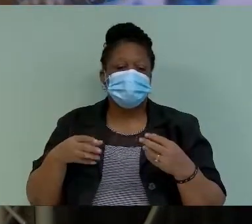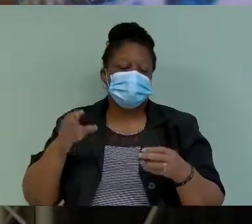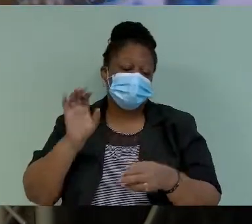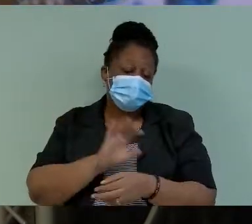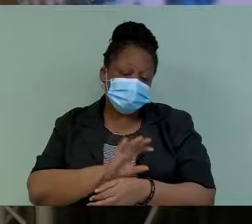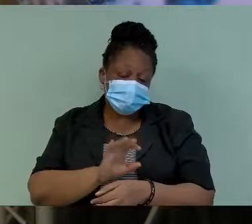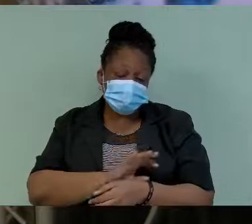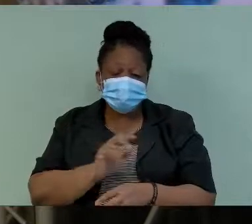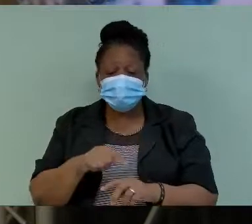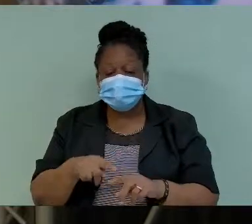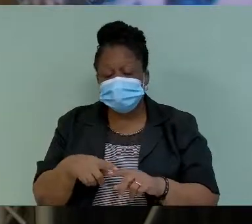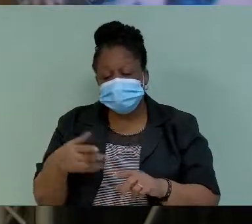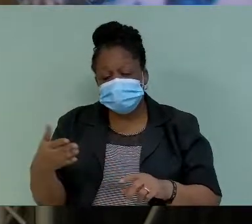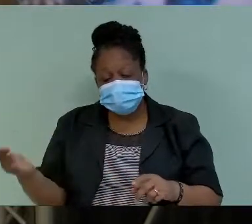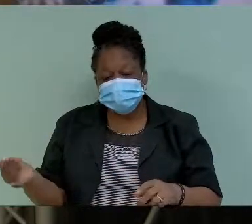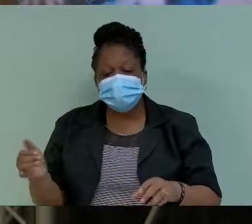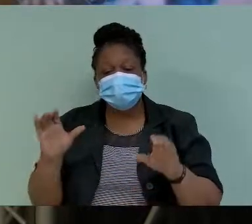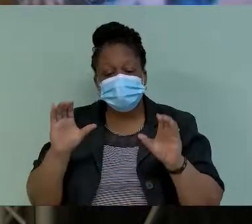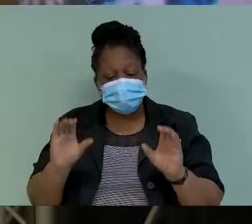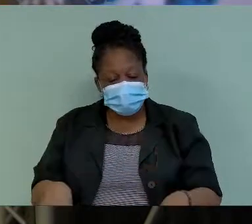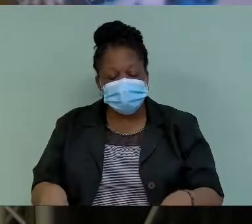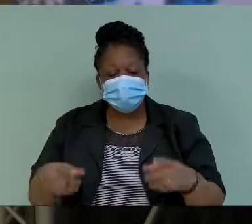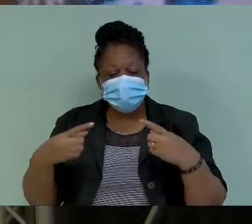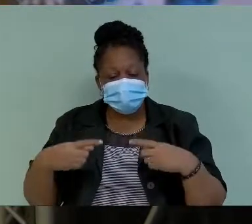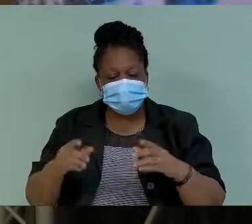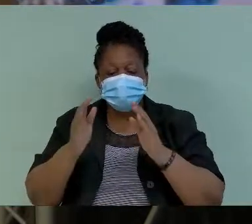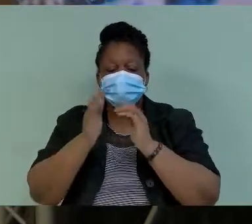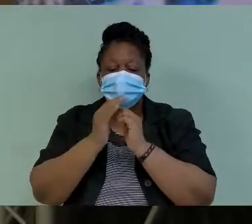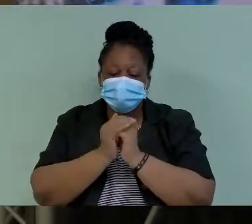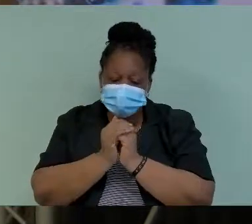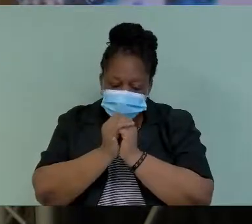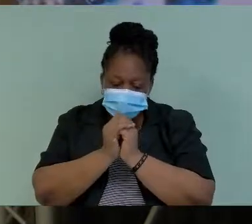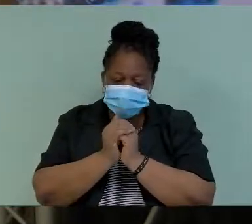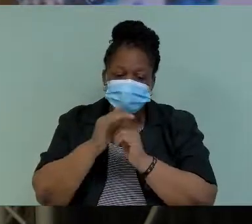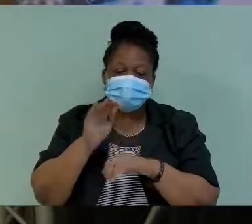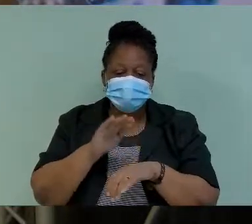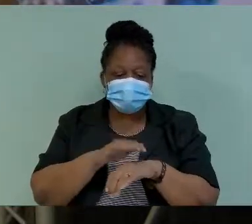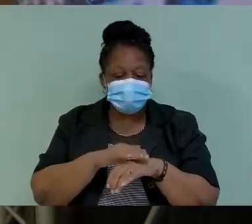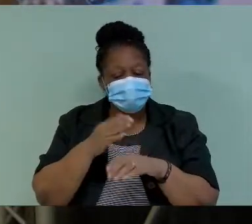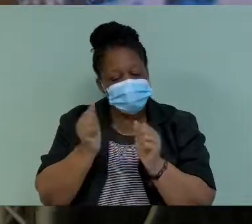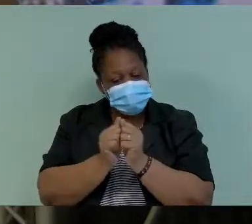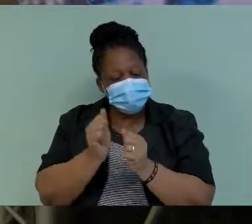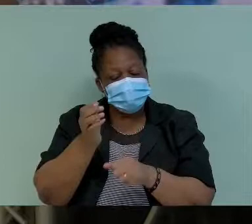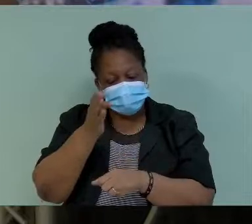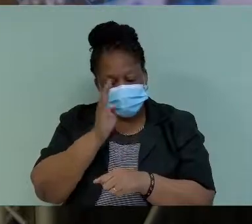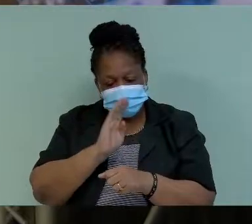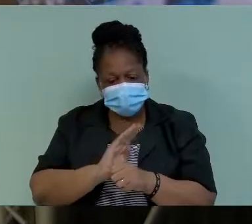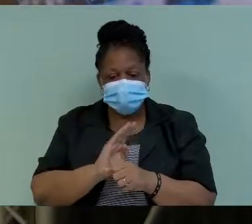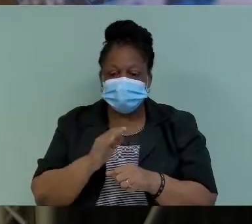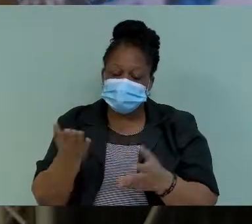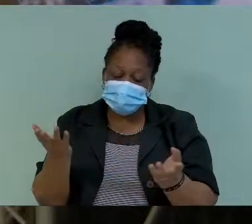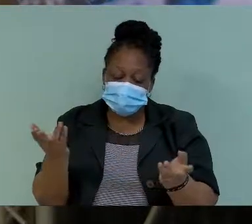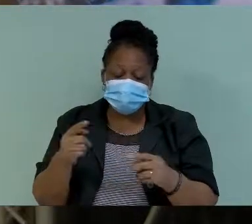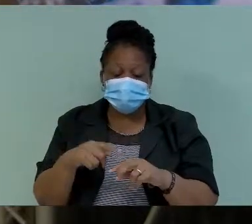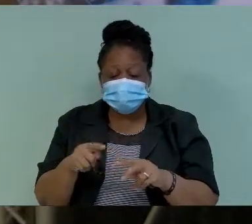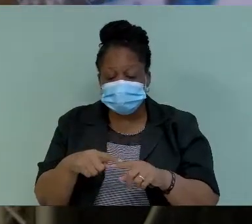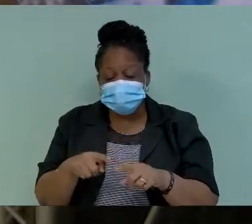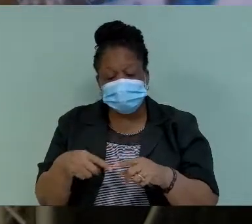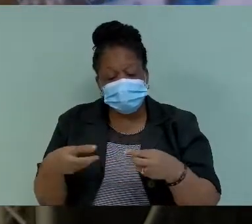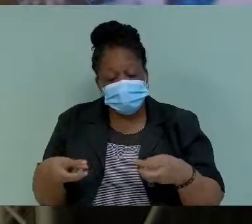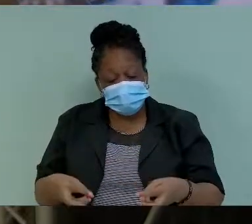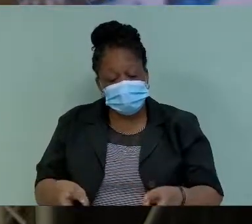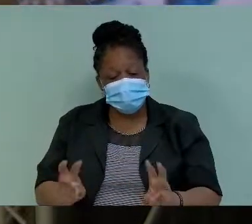so we were able to continue our worship of God on a variety of platforms.